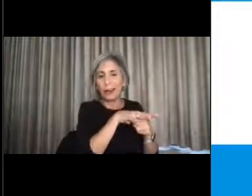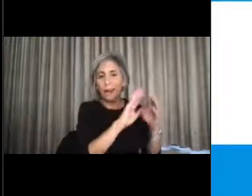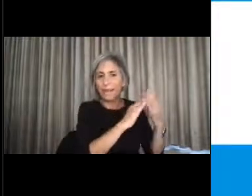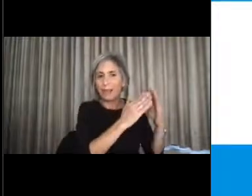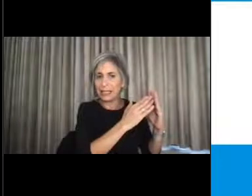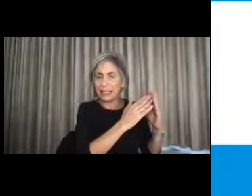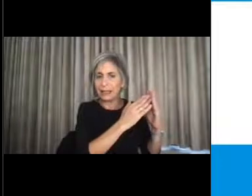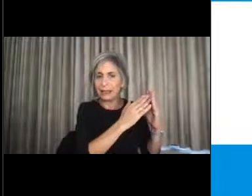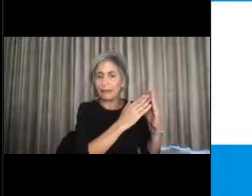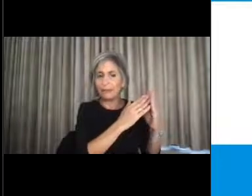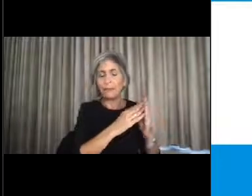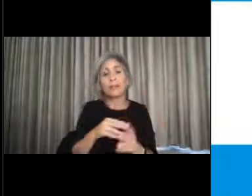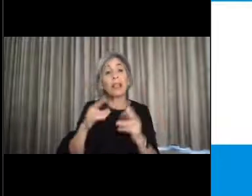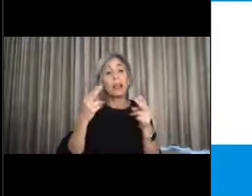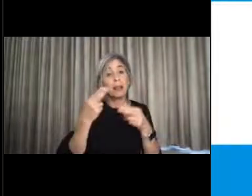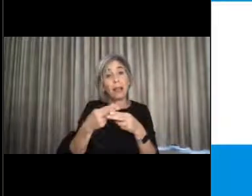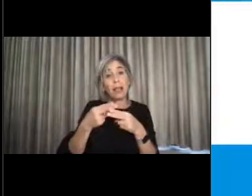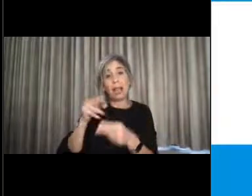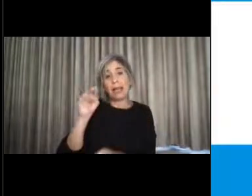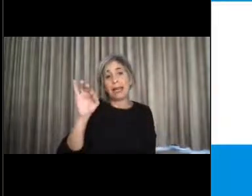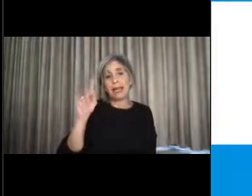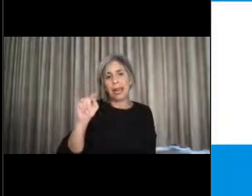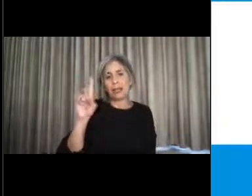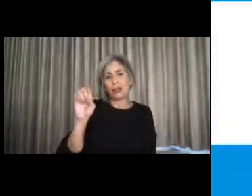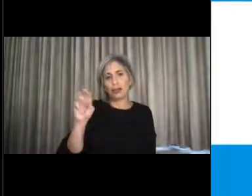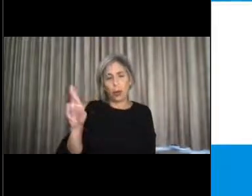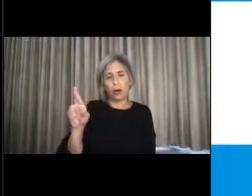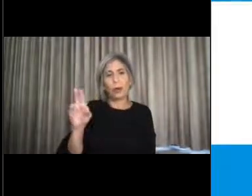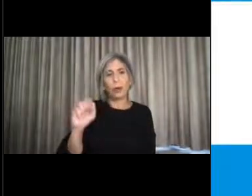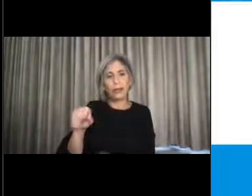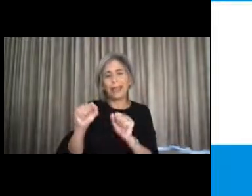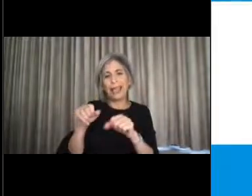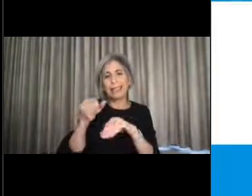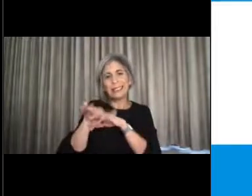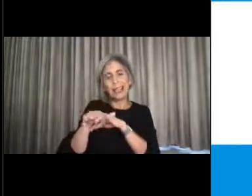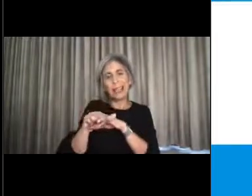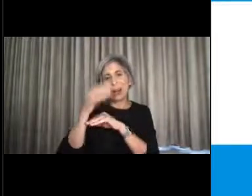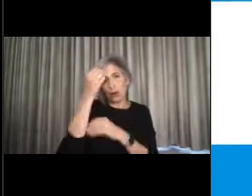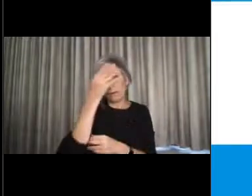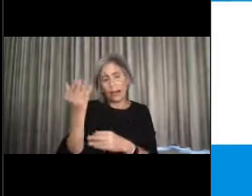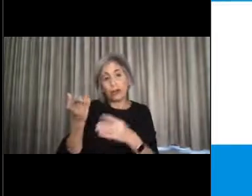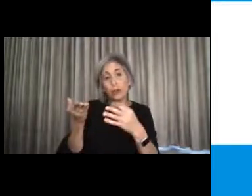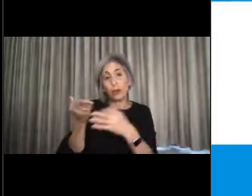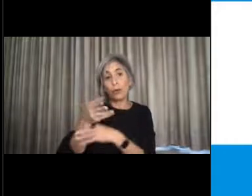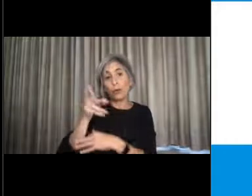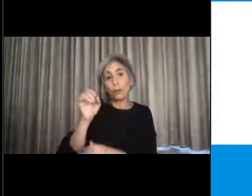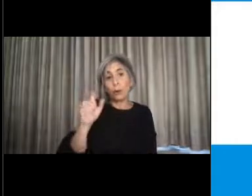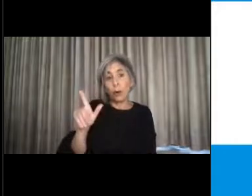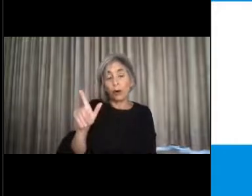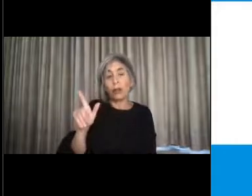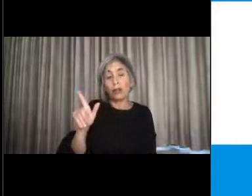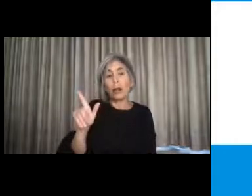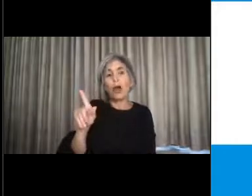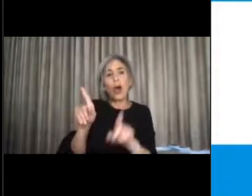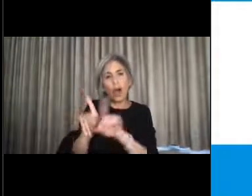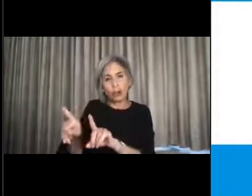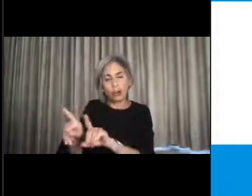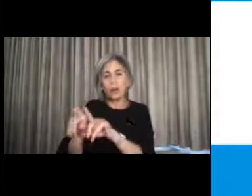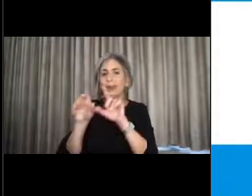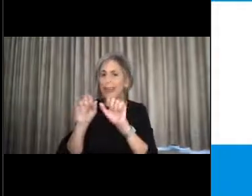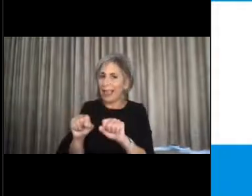Through Nextdoor, we have the ability to send notifications not only via the portal, the Nextdoor portal, but we also